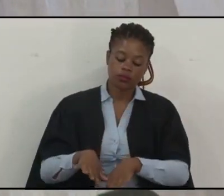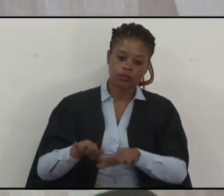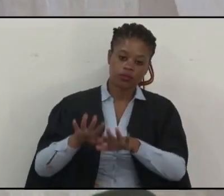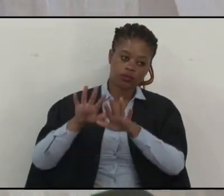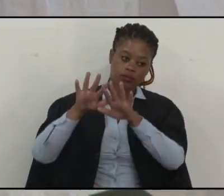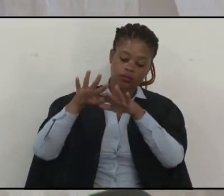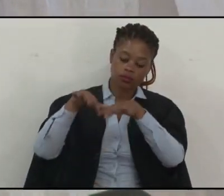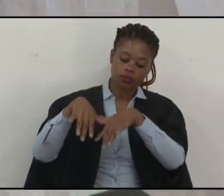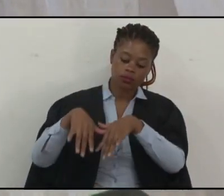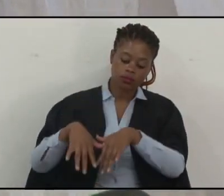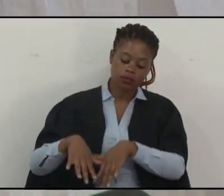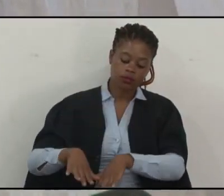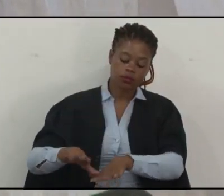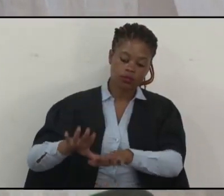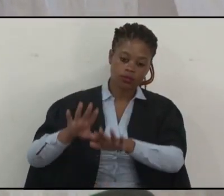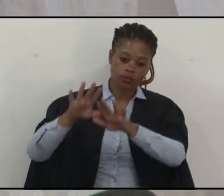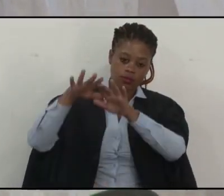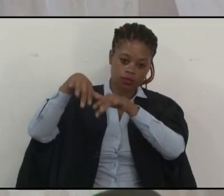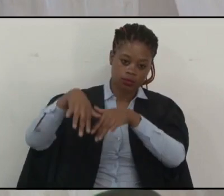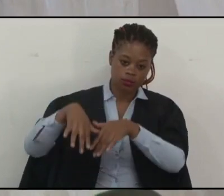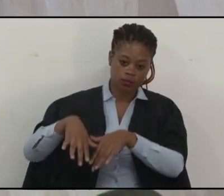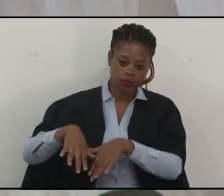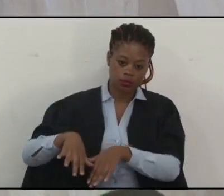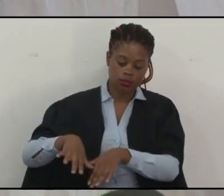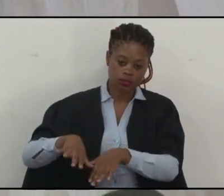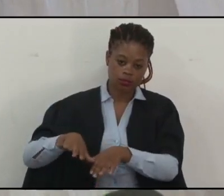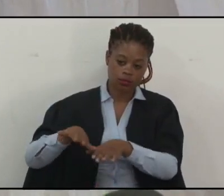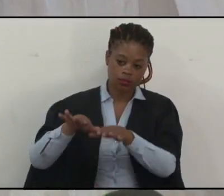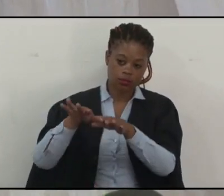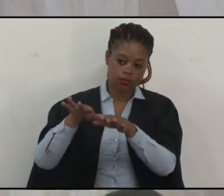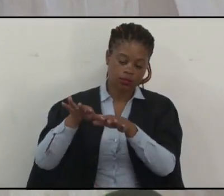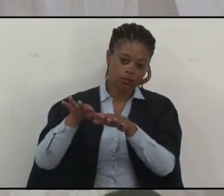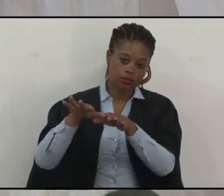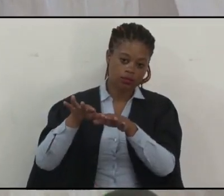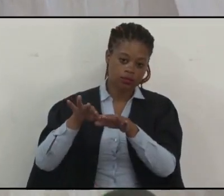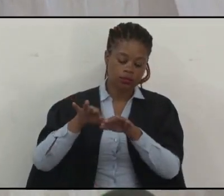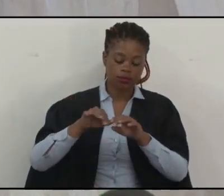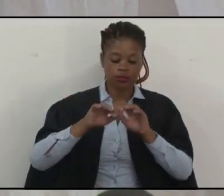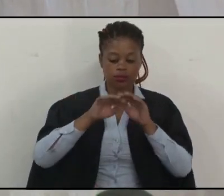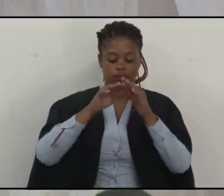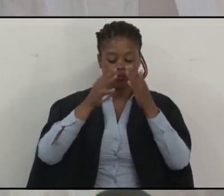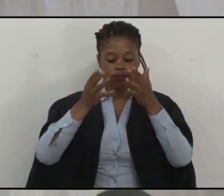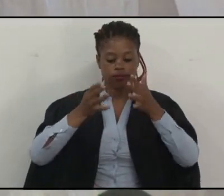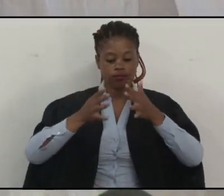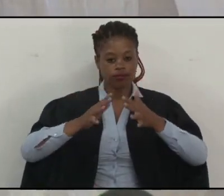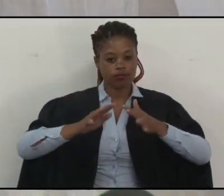hem, e di dip de fan on se.